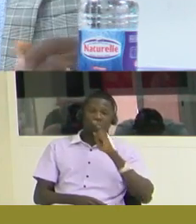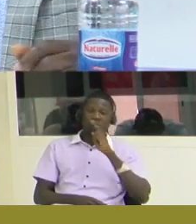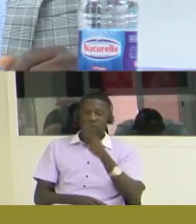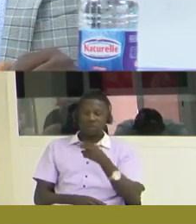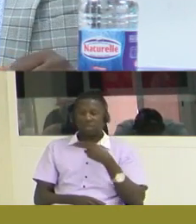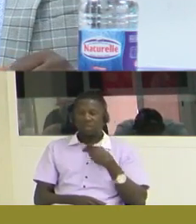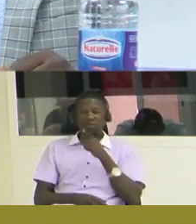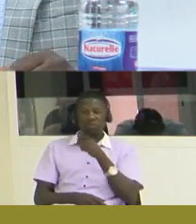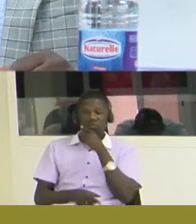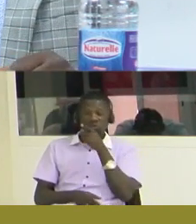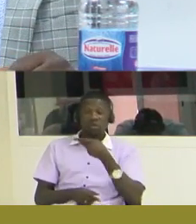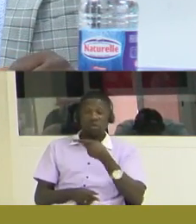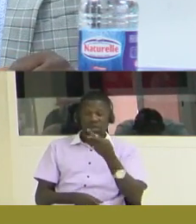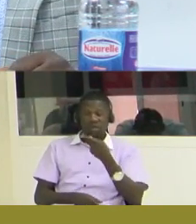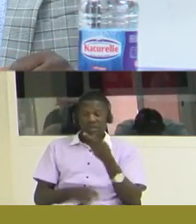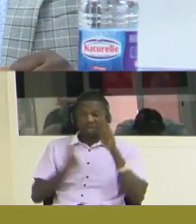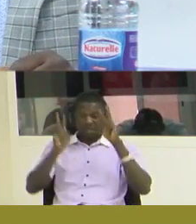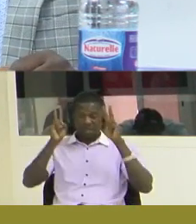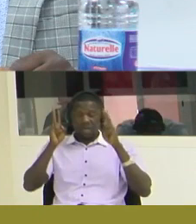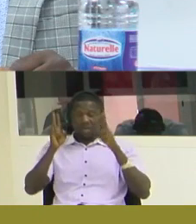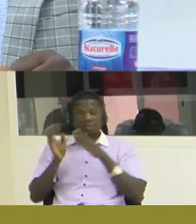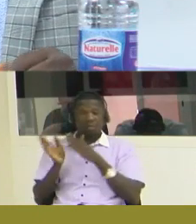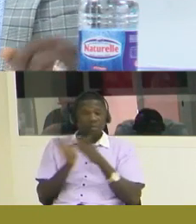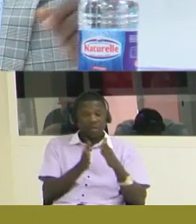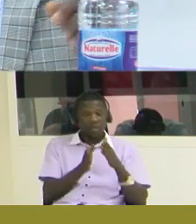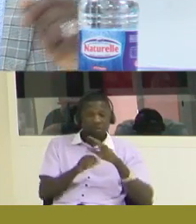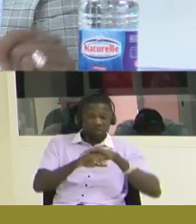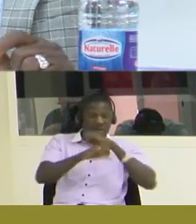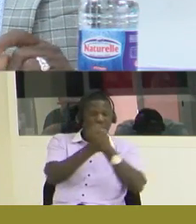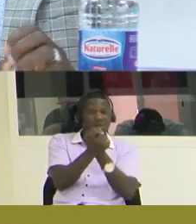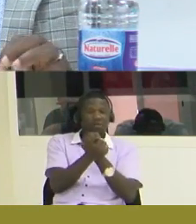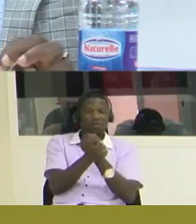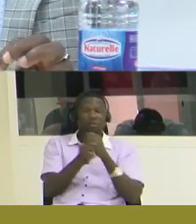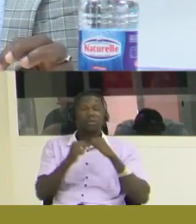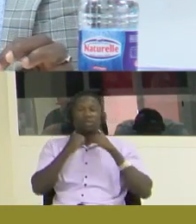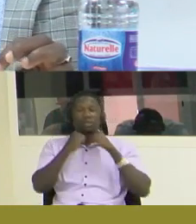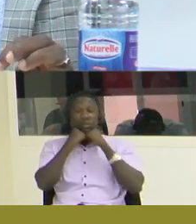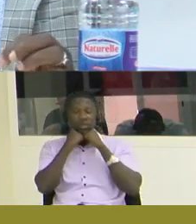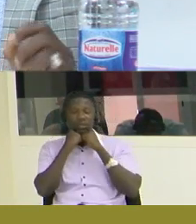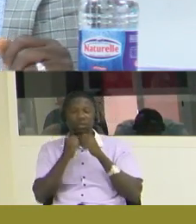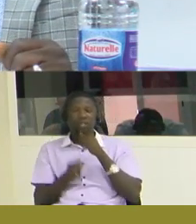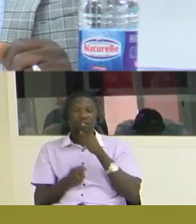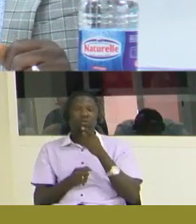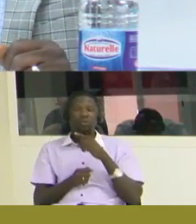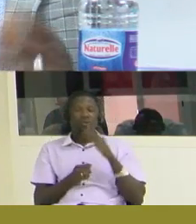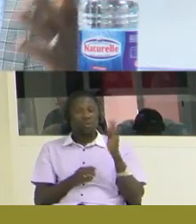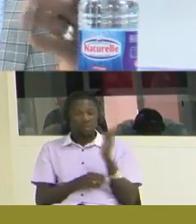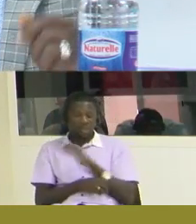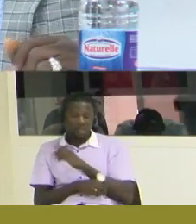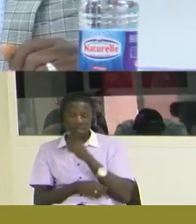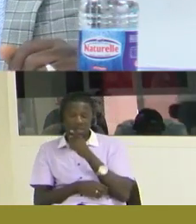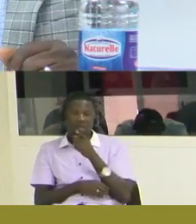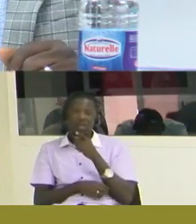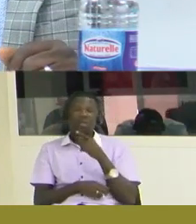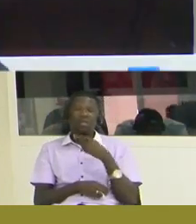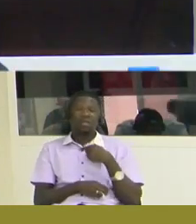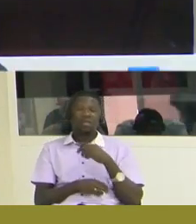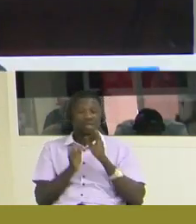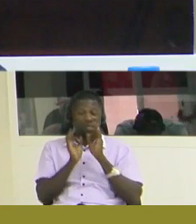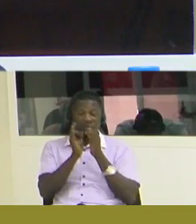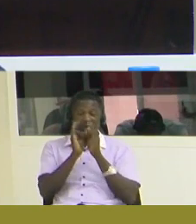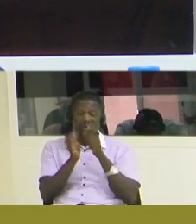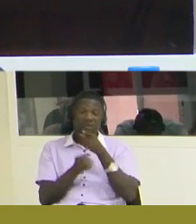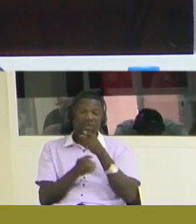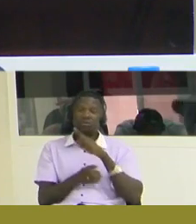denied that his description of what happened was not correct do you recall that yes